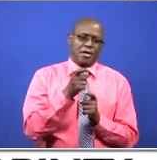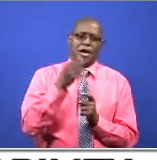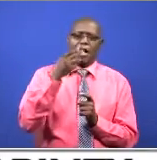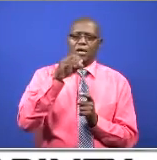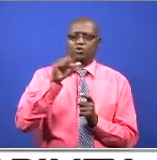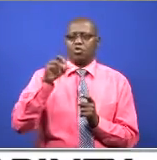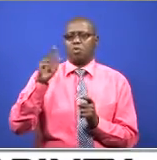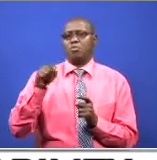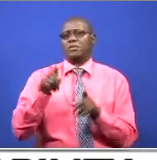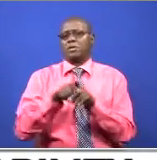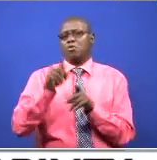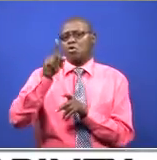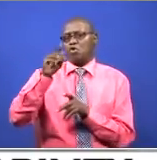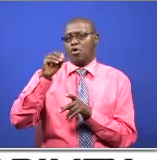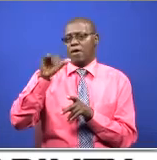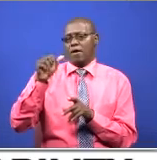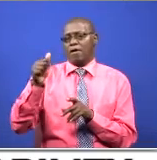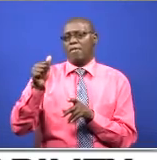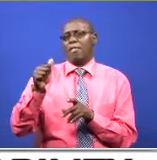Awards, that is the Company of the Year.